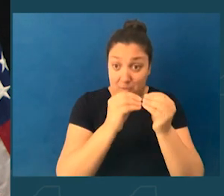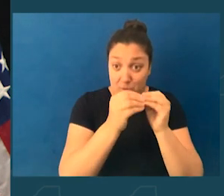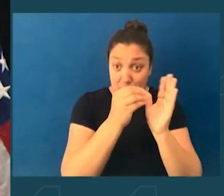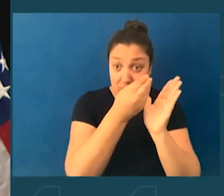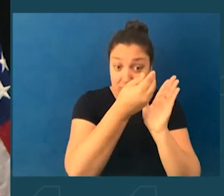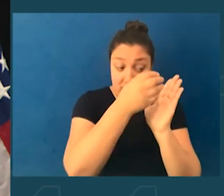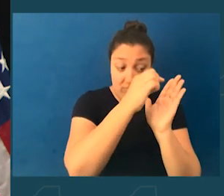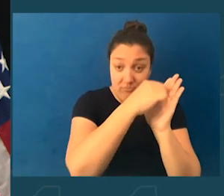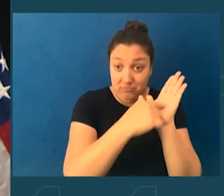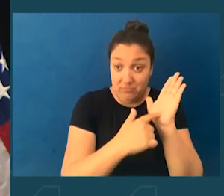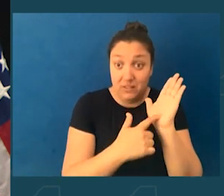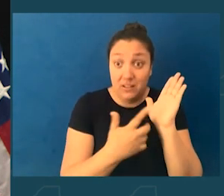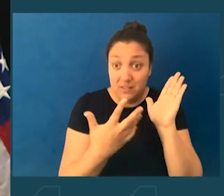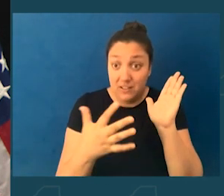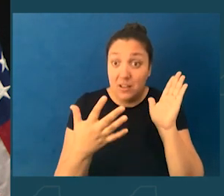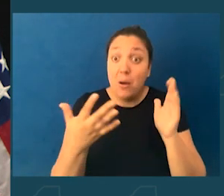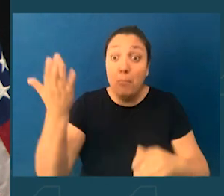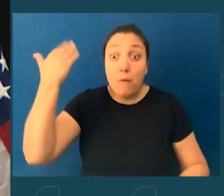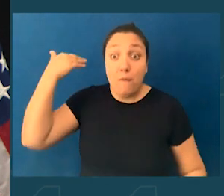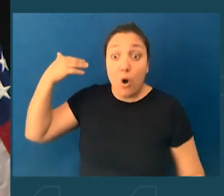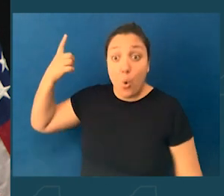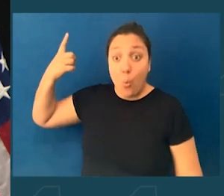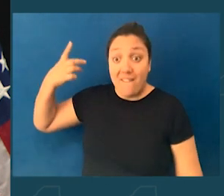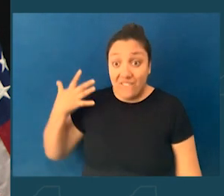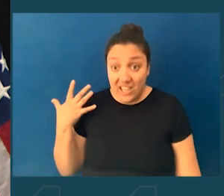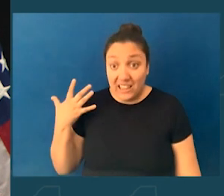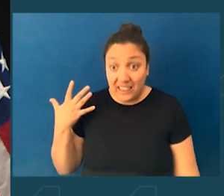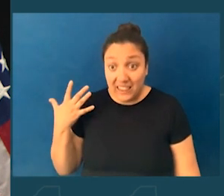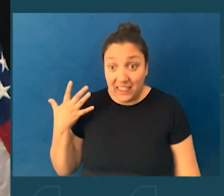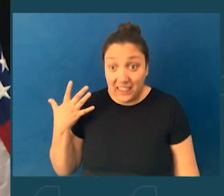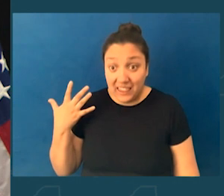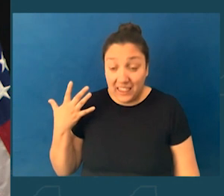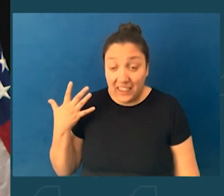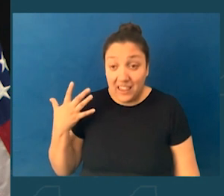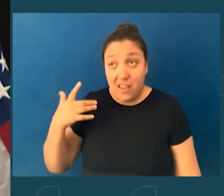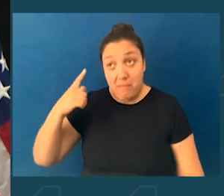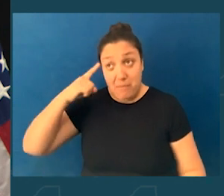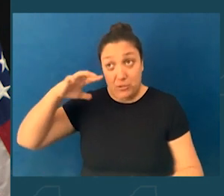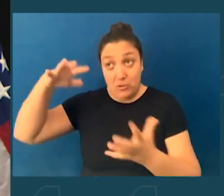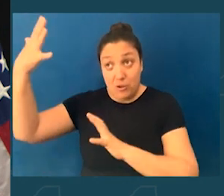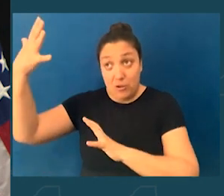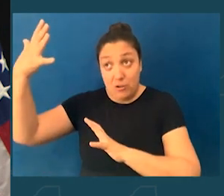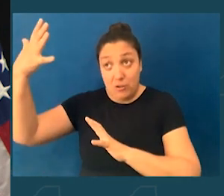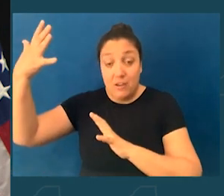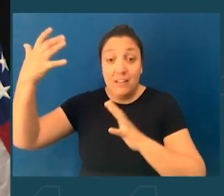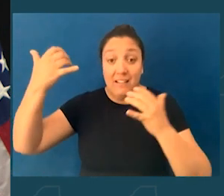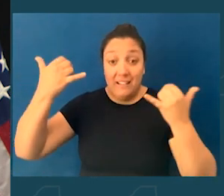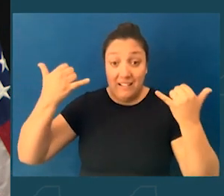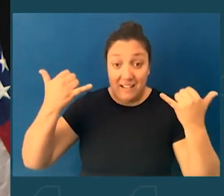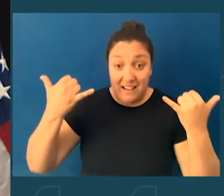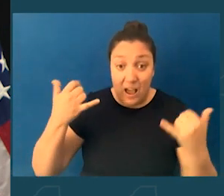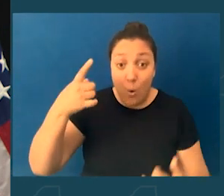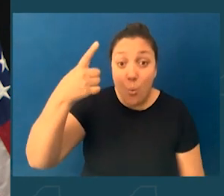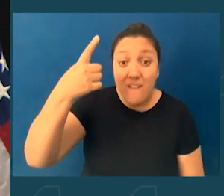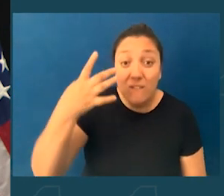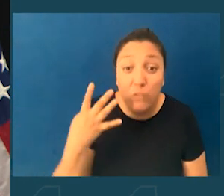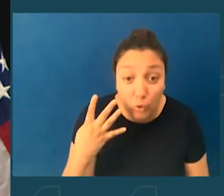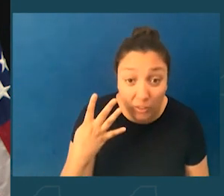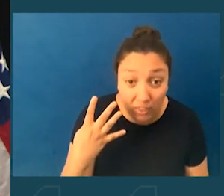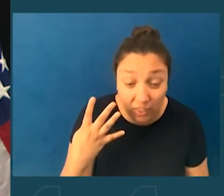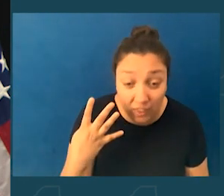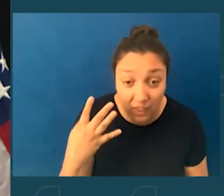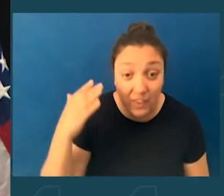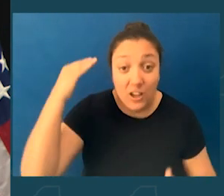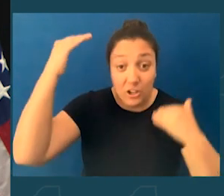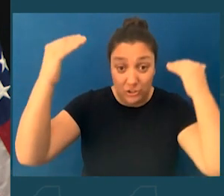these. It used to be 1 in 5 adults experience mental health distress each year. It's now classified as 1 in 4 adults